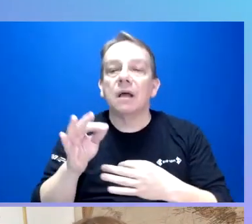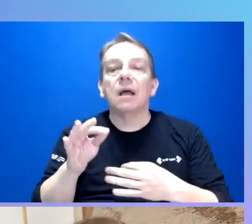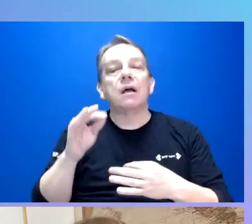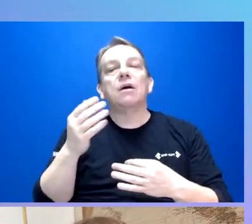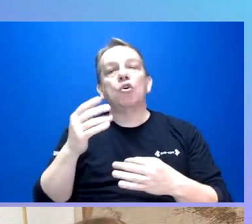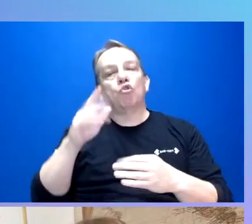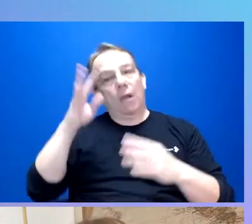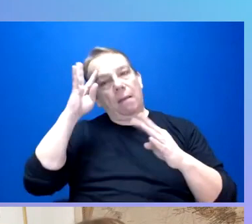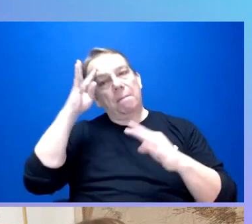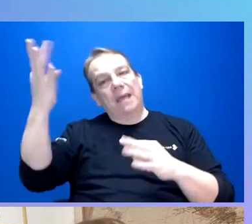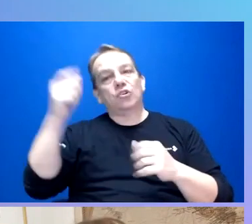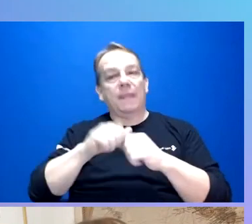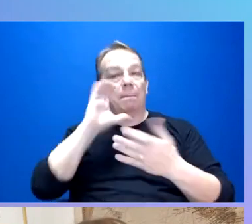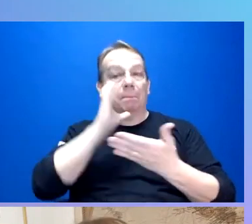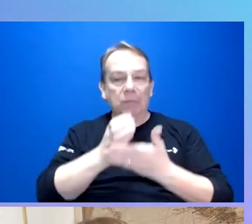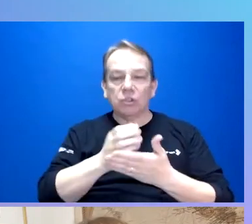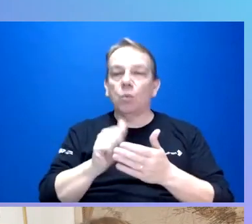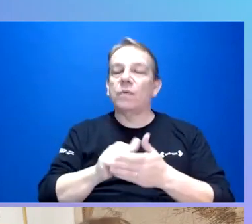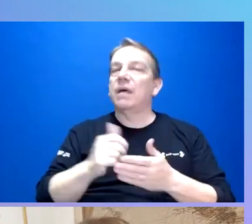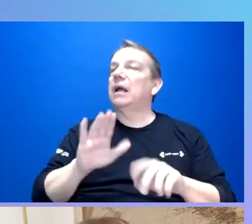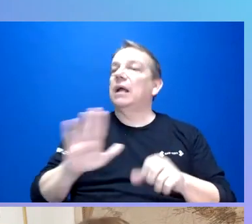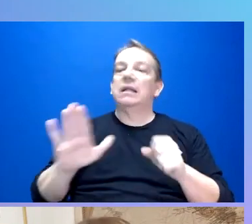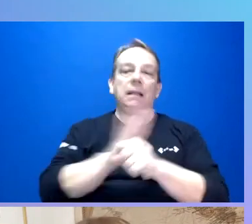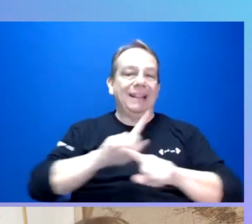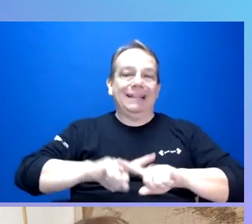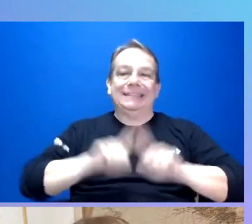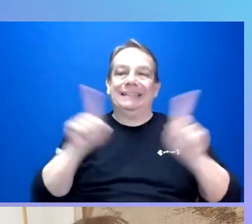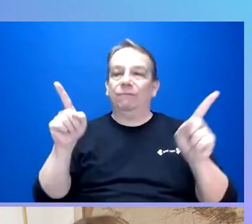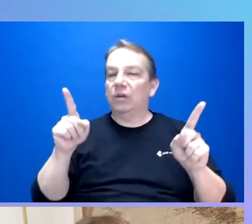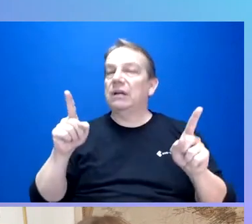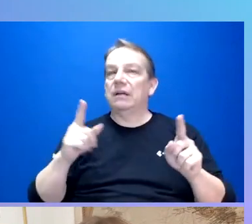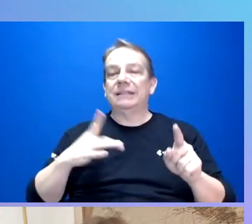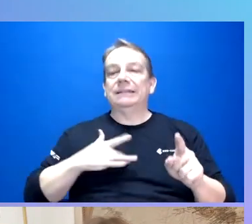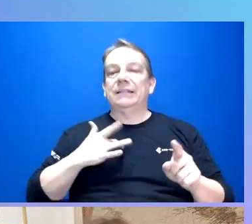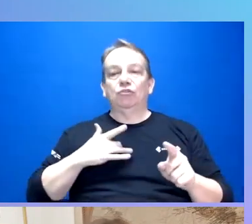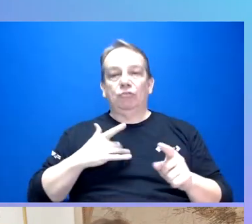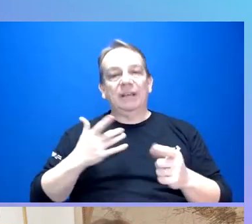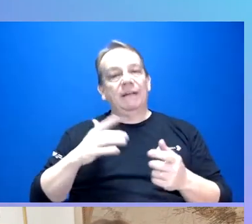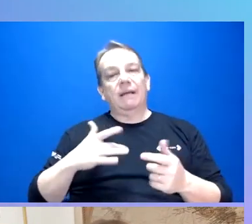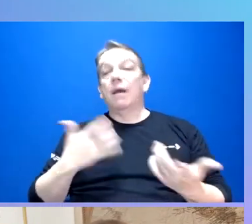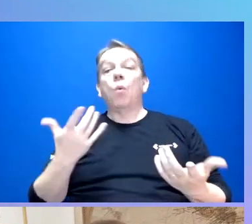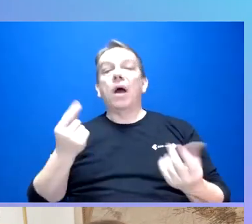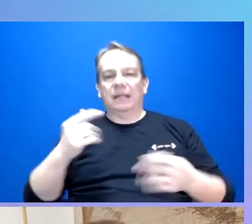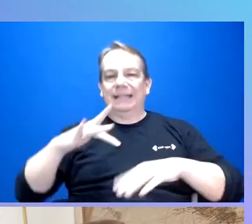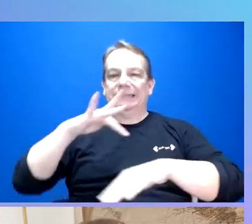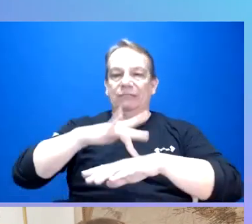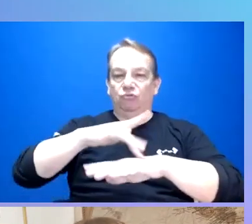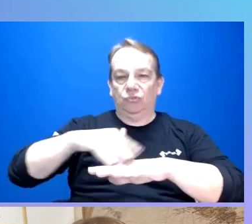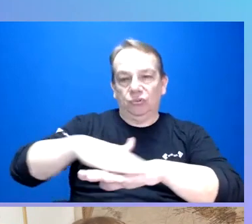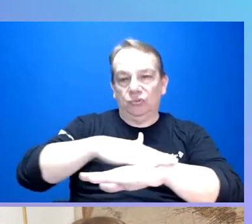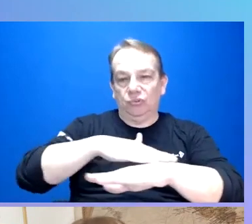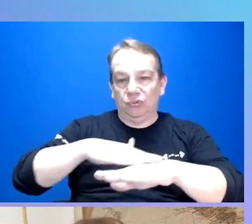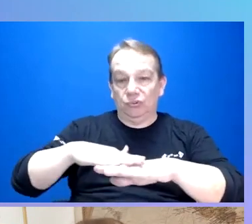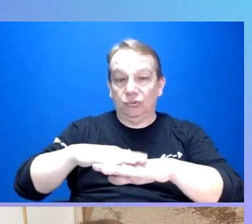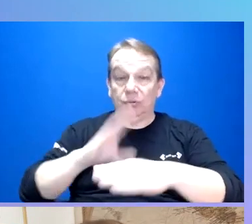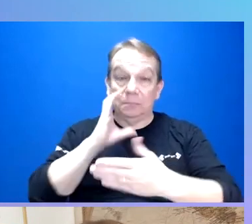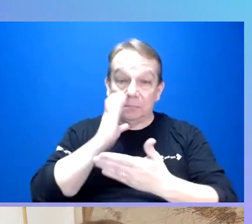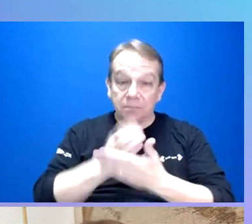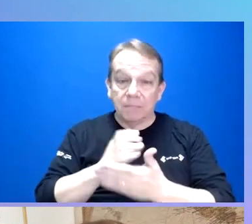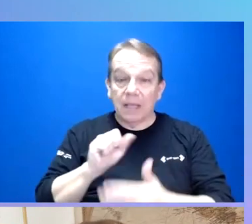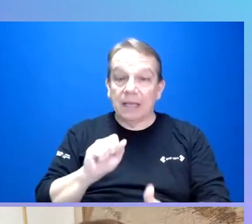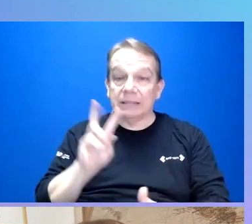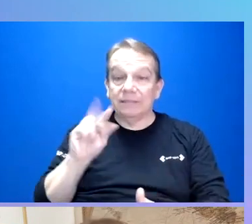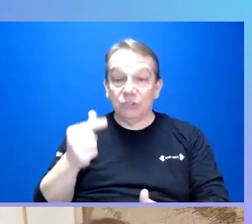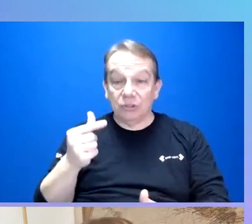a completely new sensory modality, which in this case would be touch. The images on this slide show an SVG image